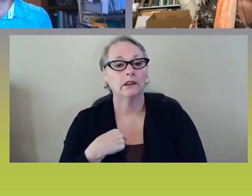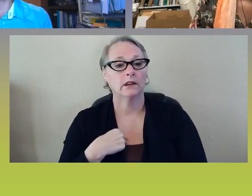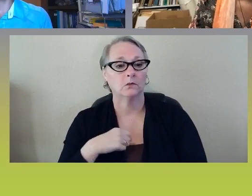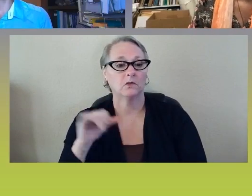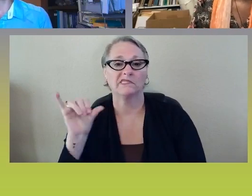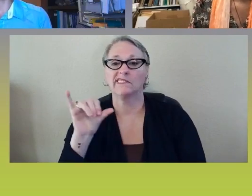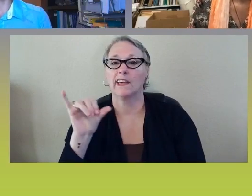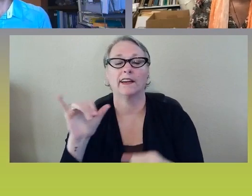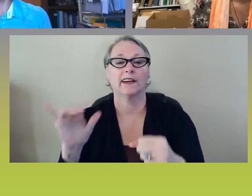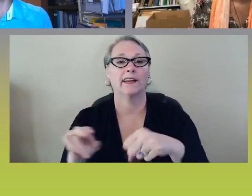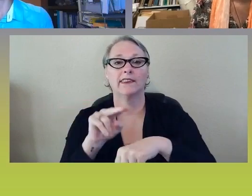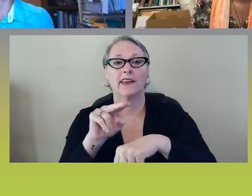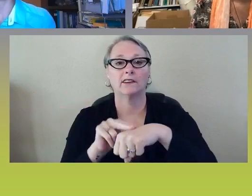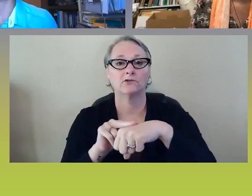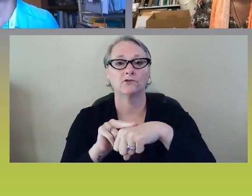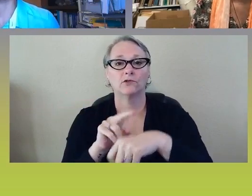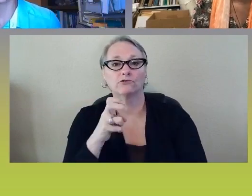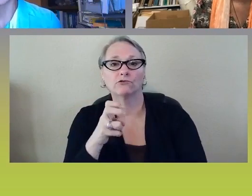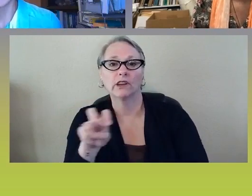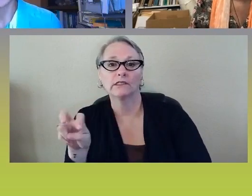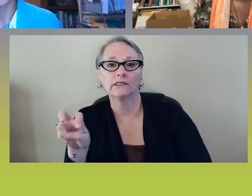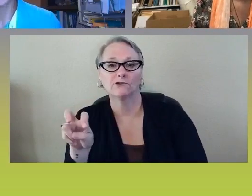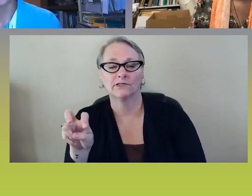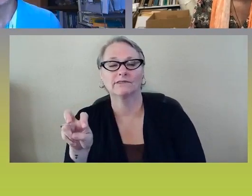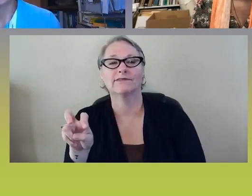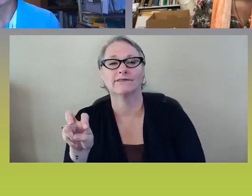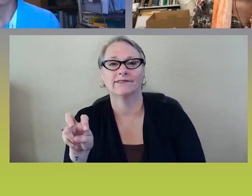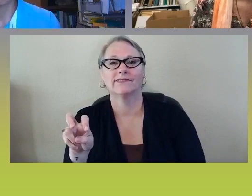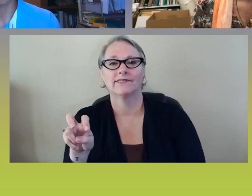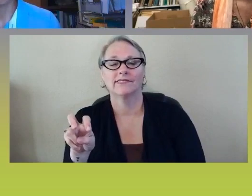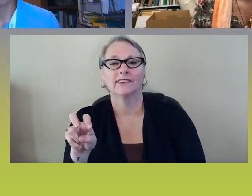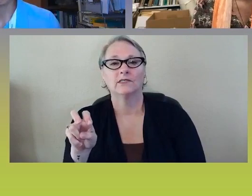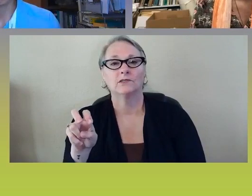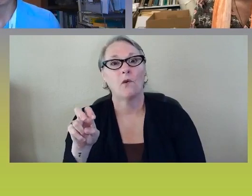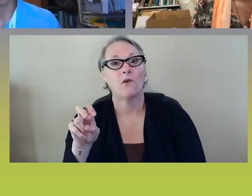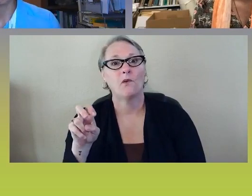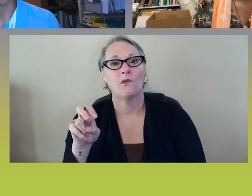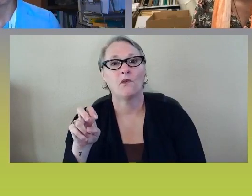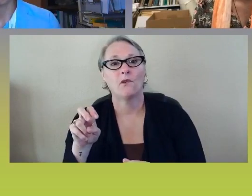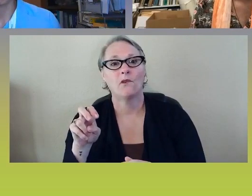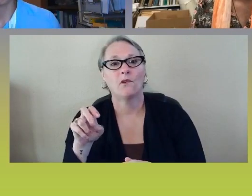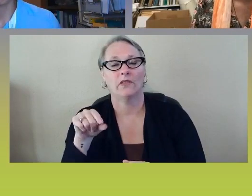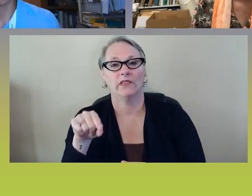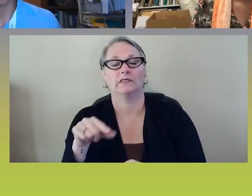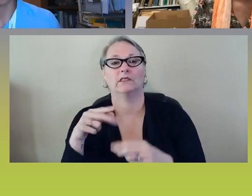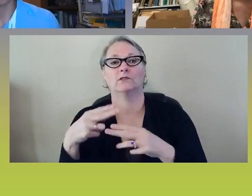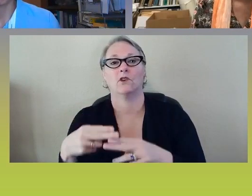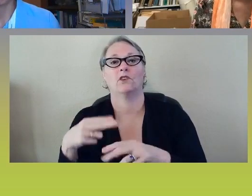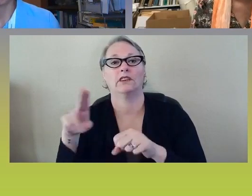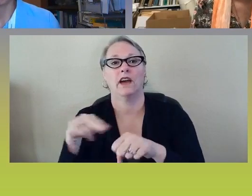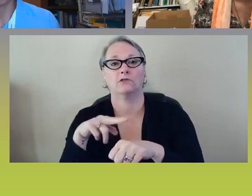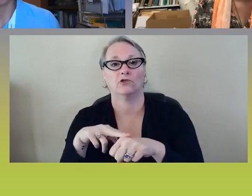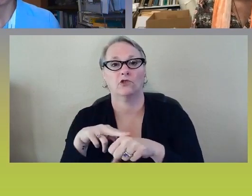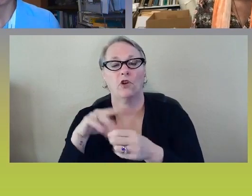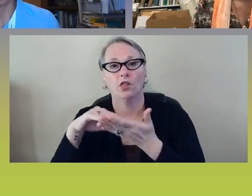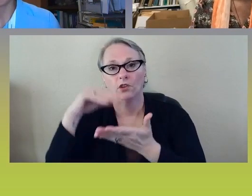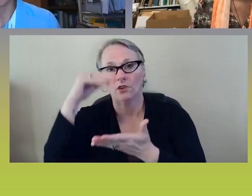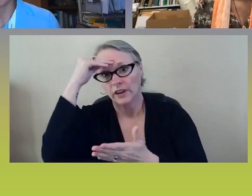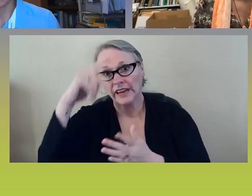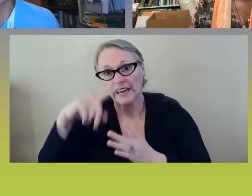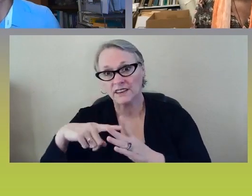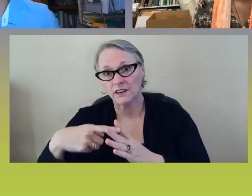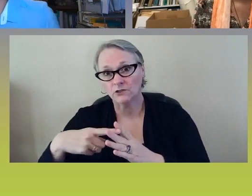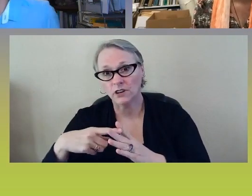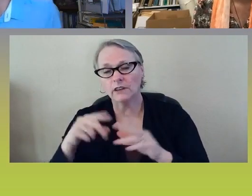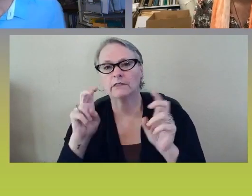natural transition, if you will. So this is called the Natural Learning Initiative. This is the title of a book of